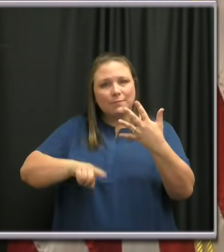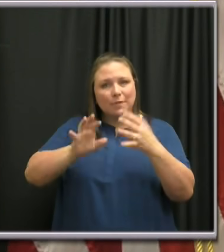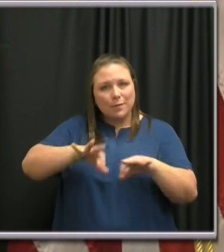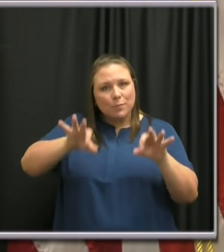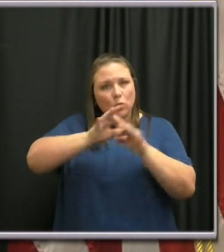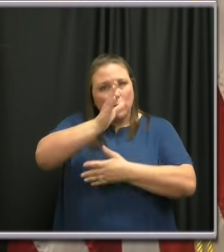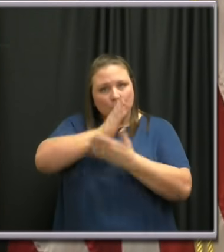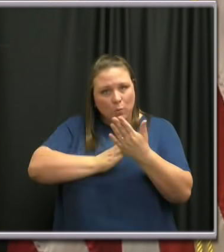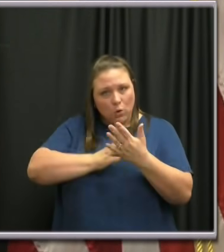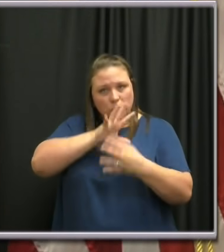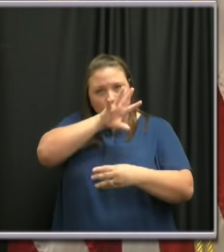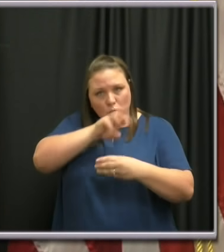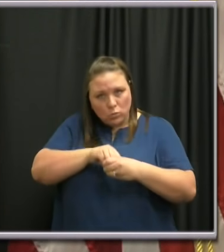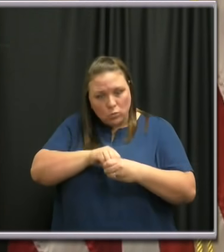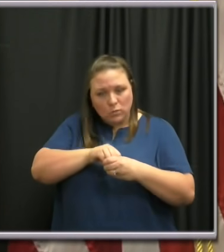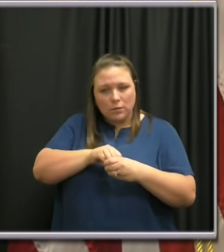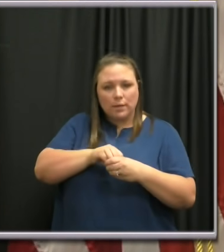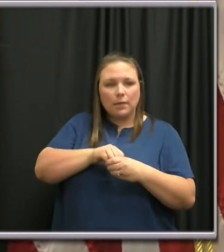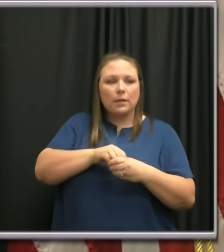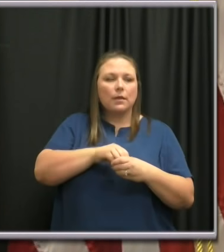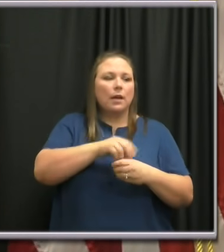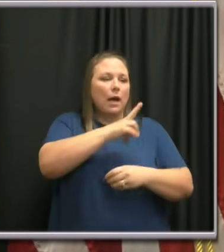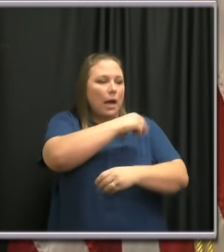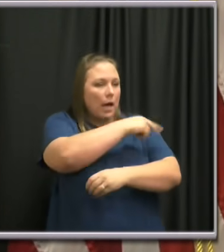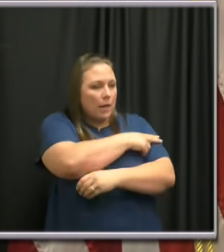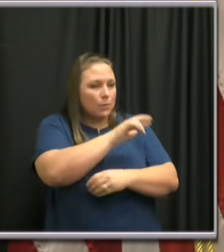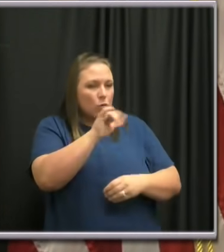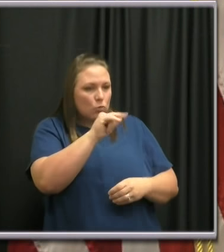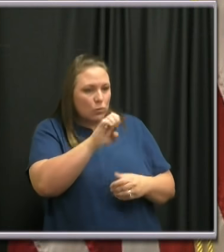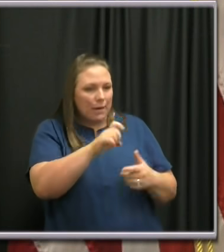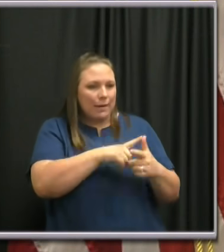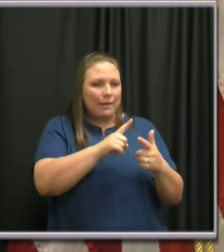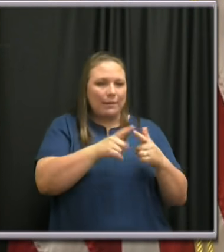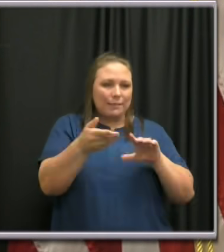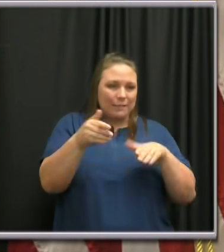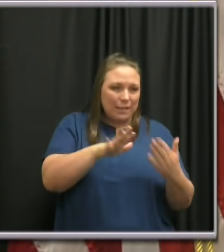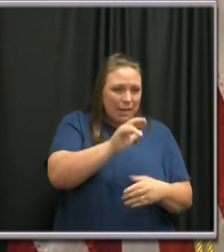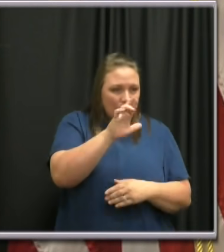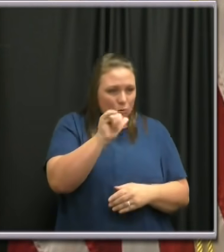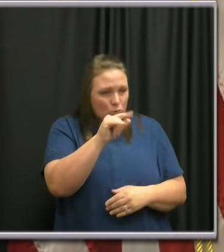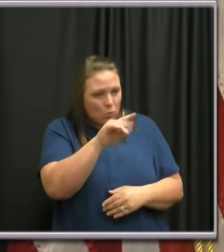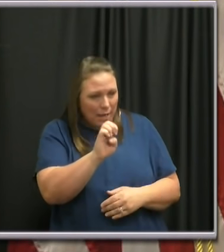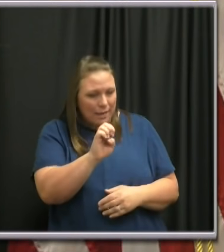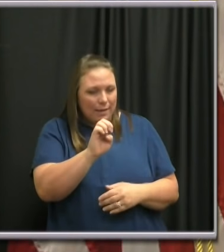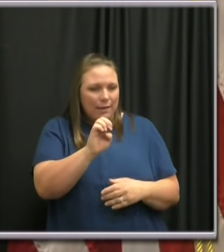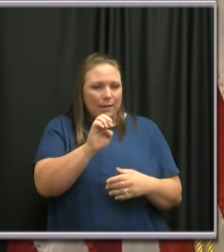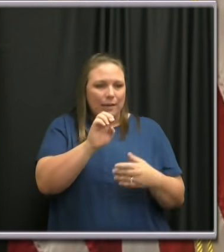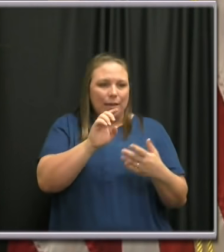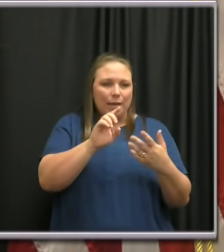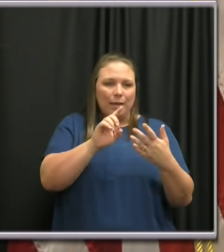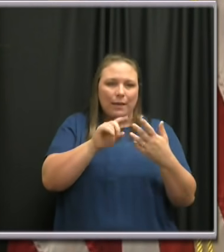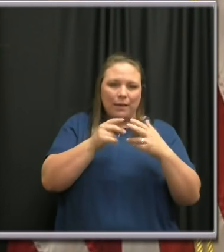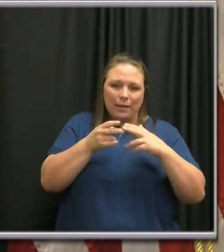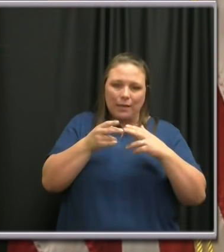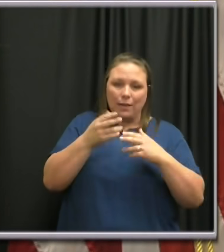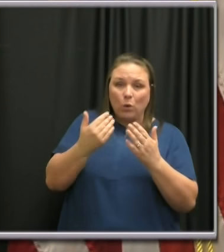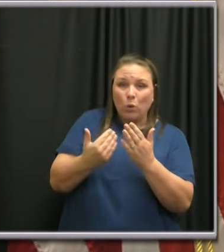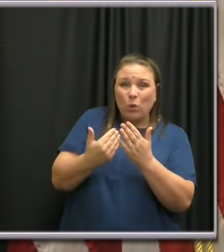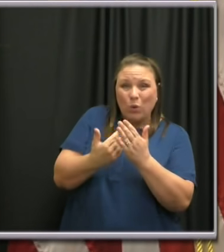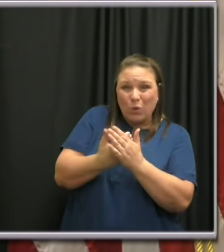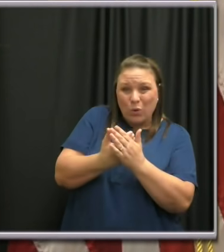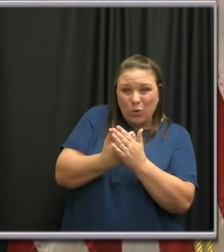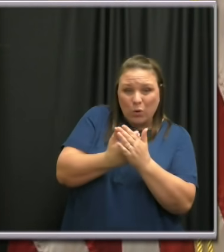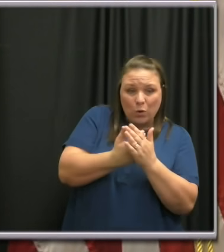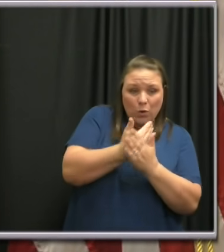go into this, including hospitalization rate, mortality rates, the net increase, so that's new cases